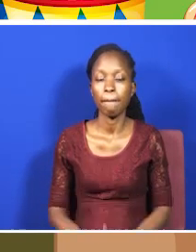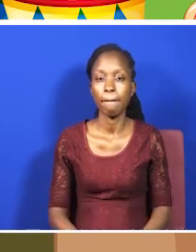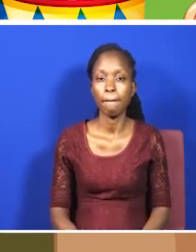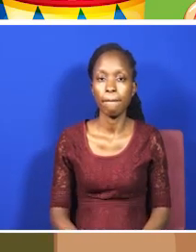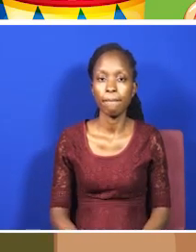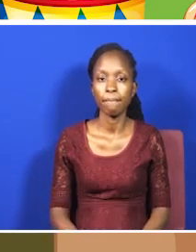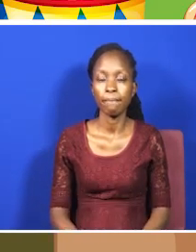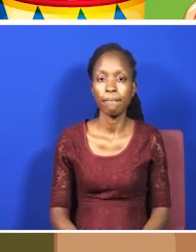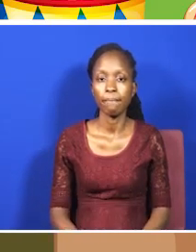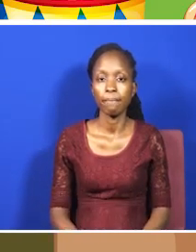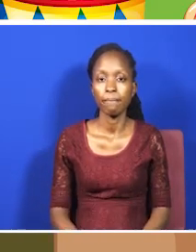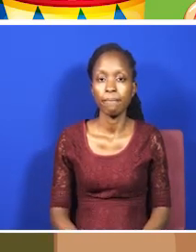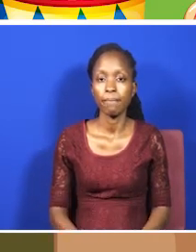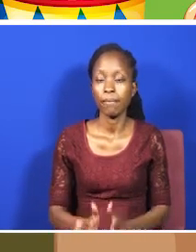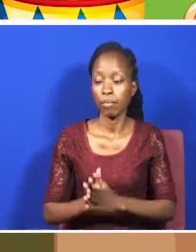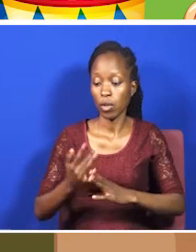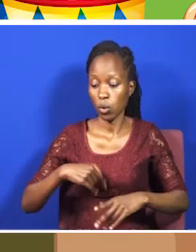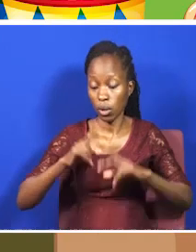And we will also